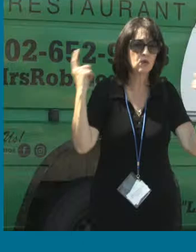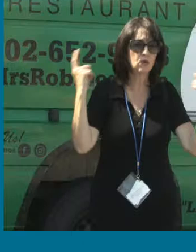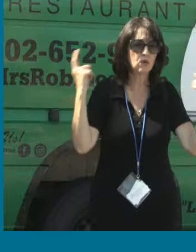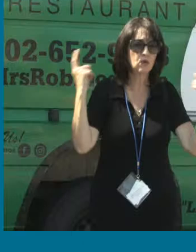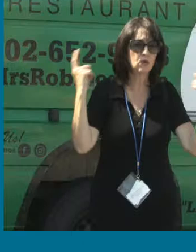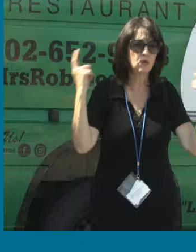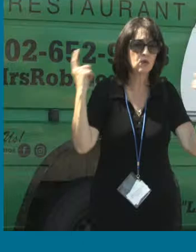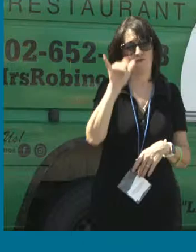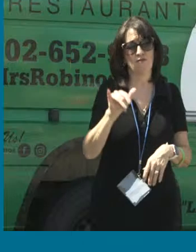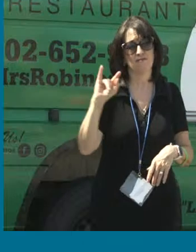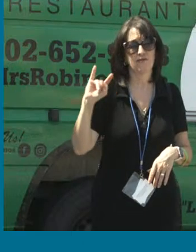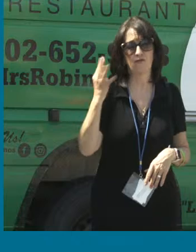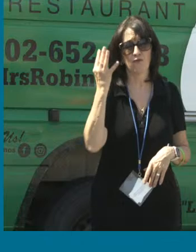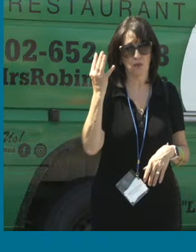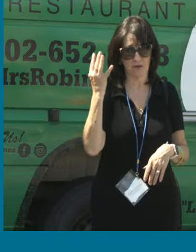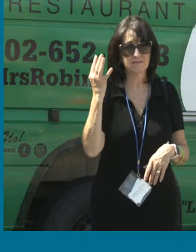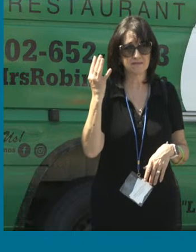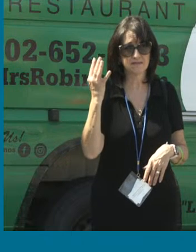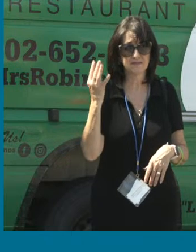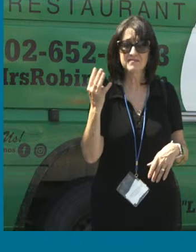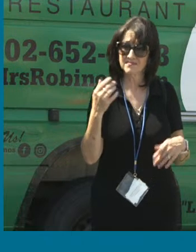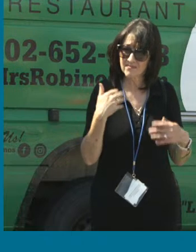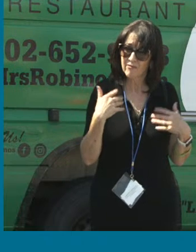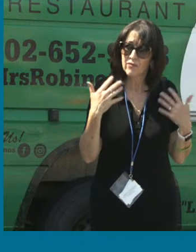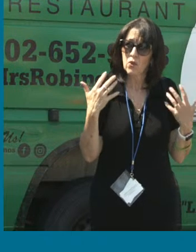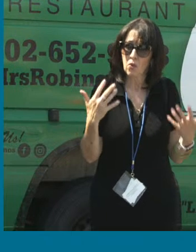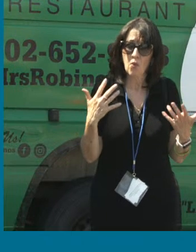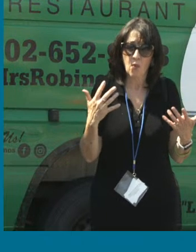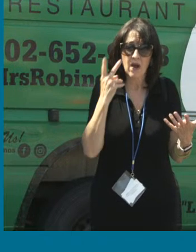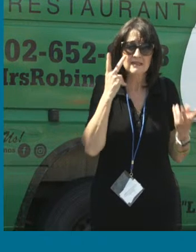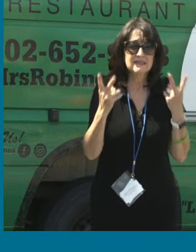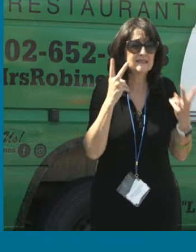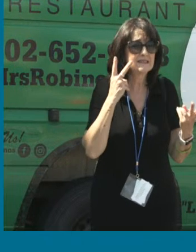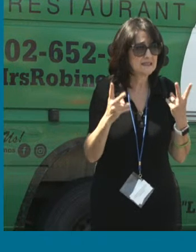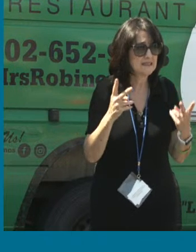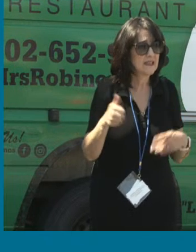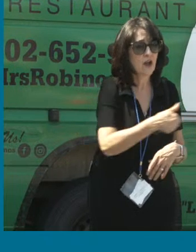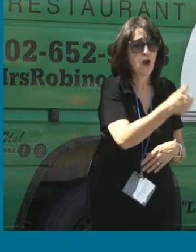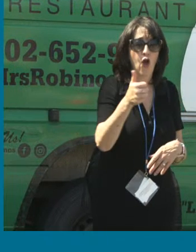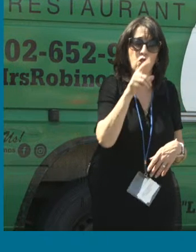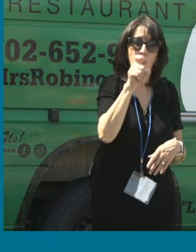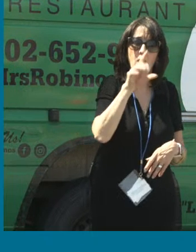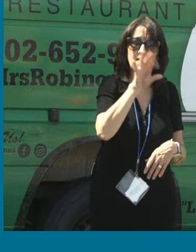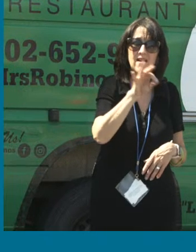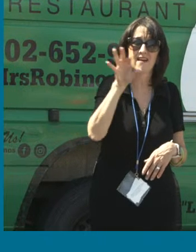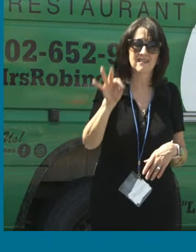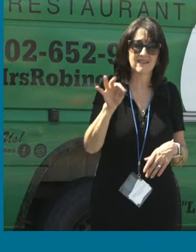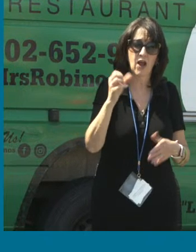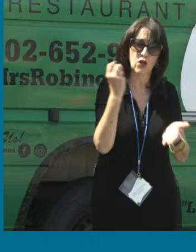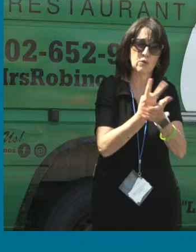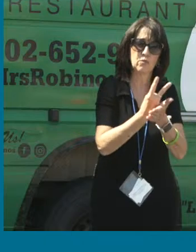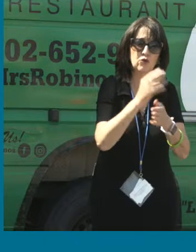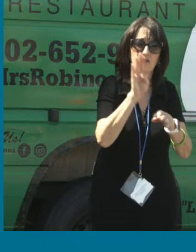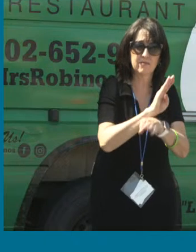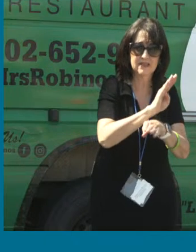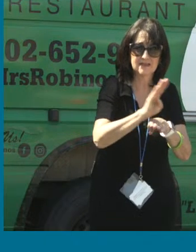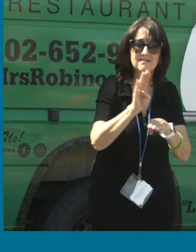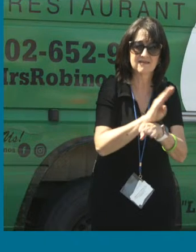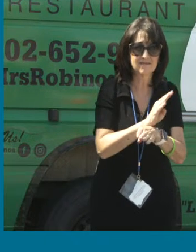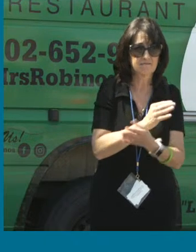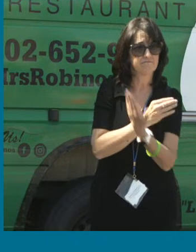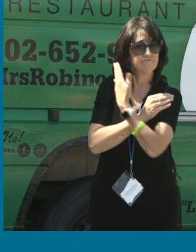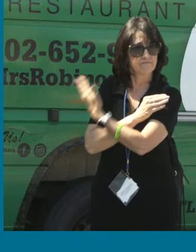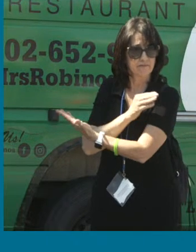the other 199 approved small businesses, this is just the first round. We've got more to come